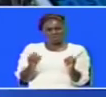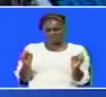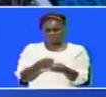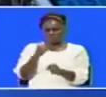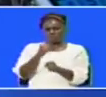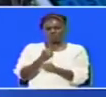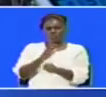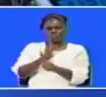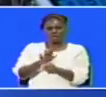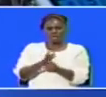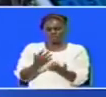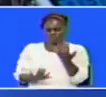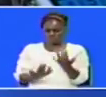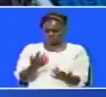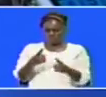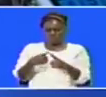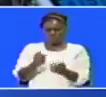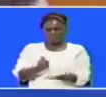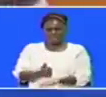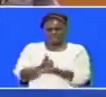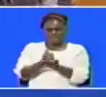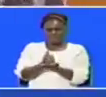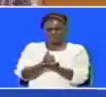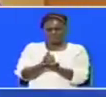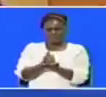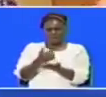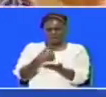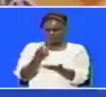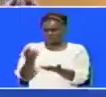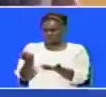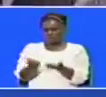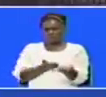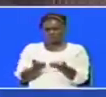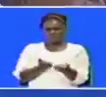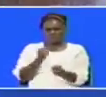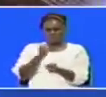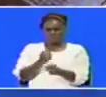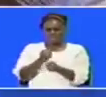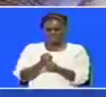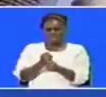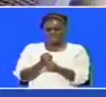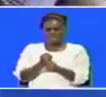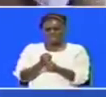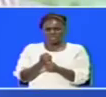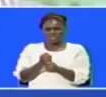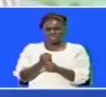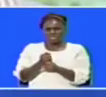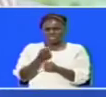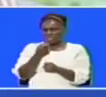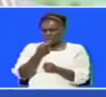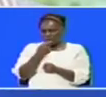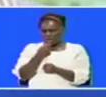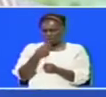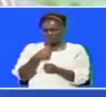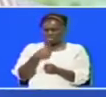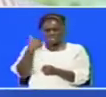do much in the kitchen, but with the help of his staff, he has a small business making snacks such as crisps. It doesn't mean